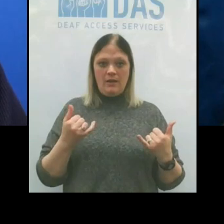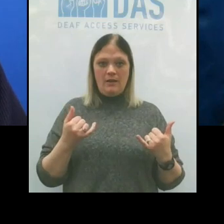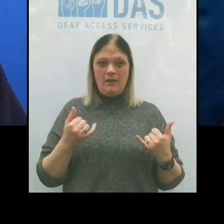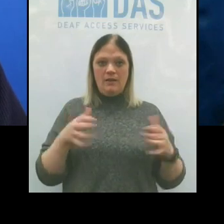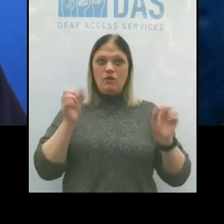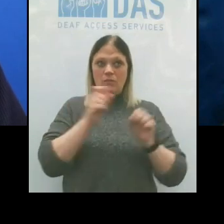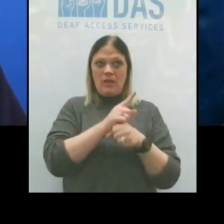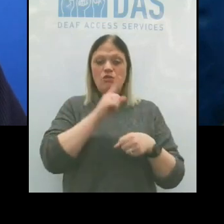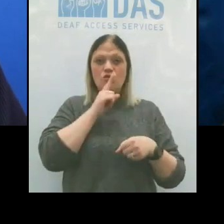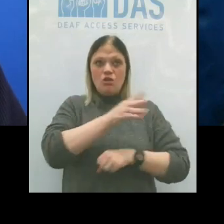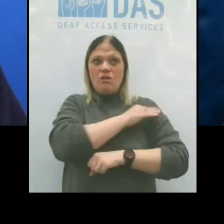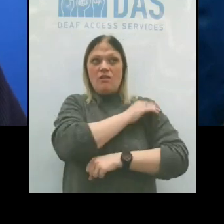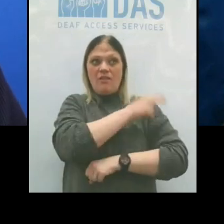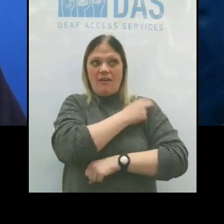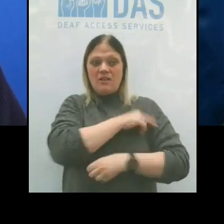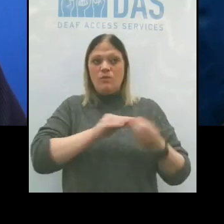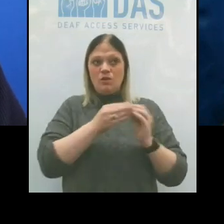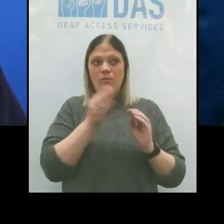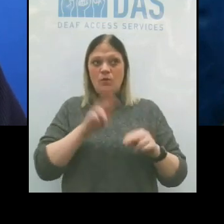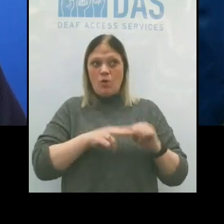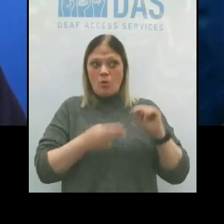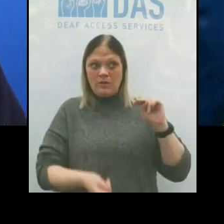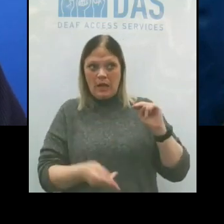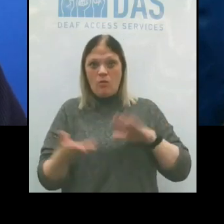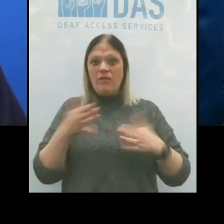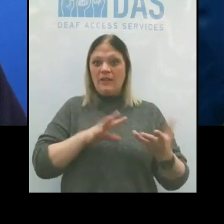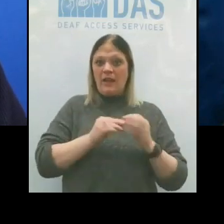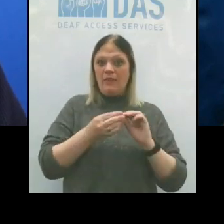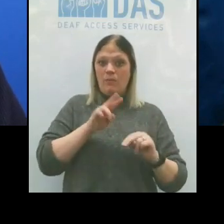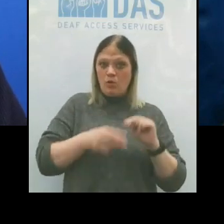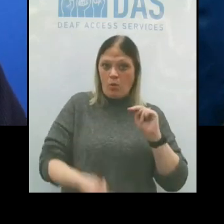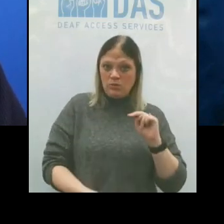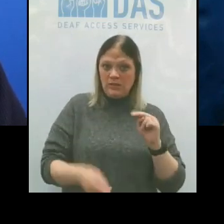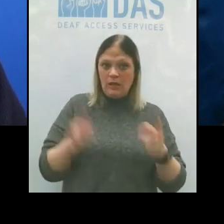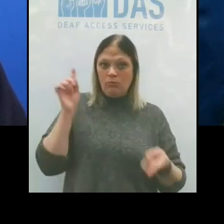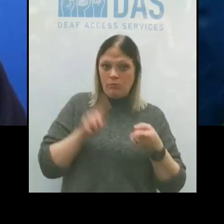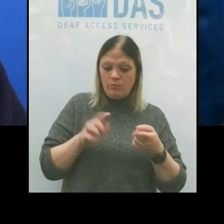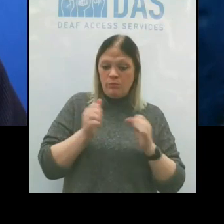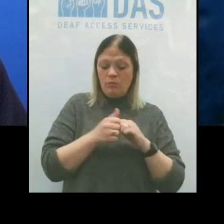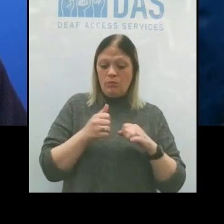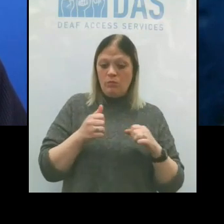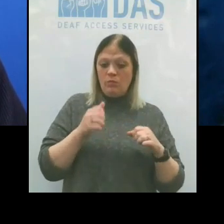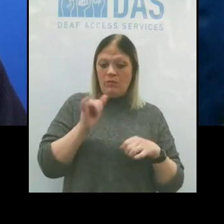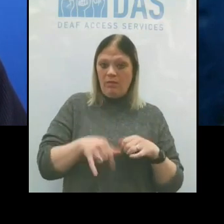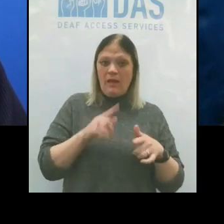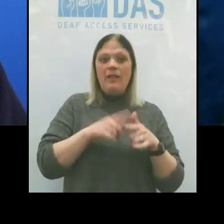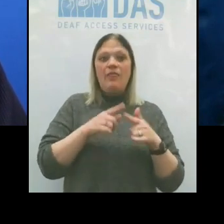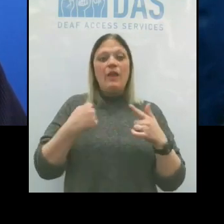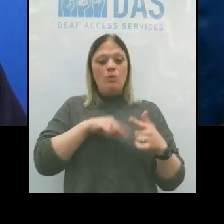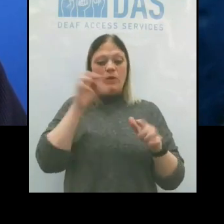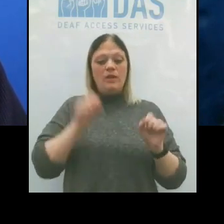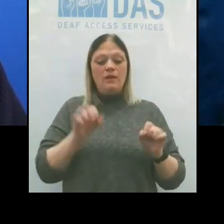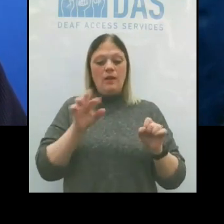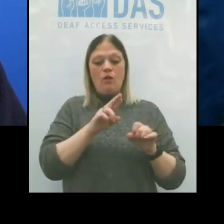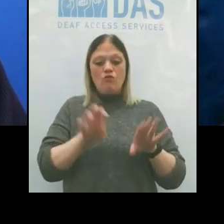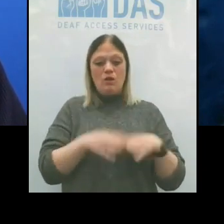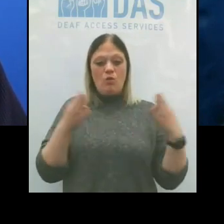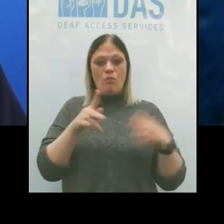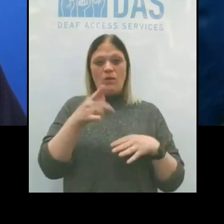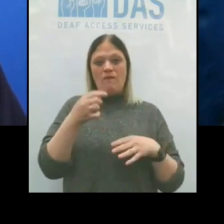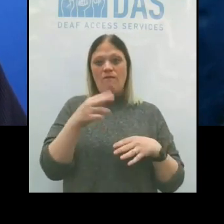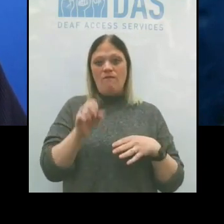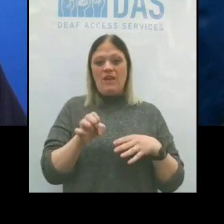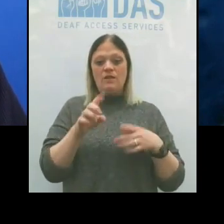that hospitalization number goes down, the death number goes down with hospitalizations, we will be able to reopen into phase 1 very